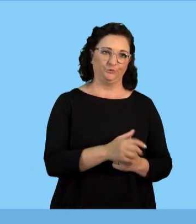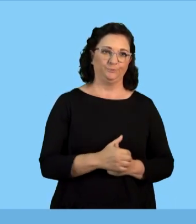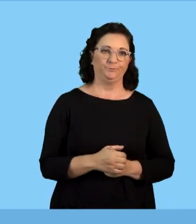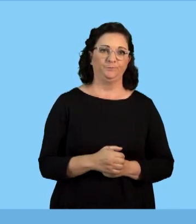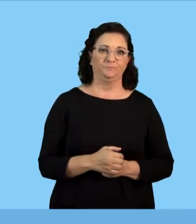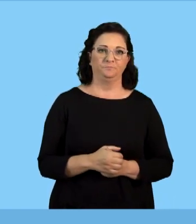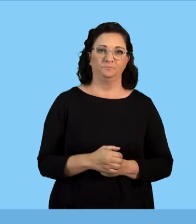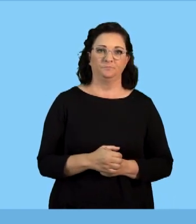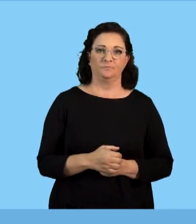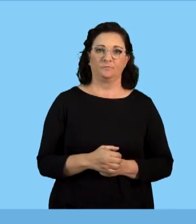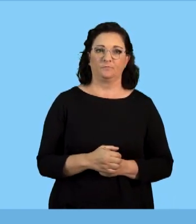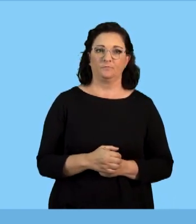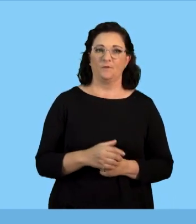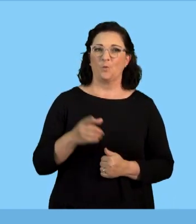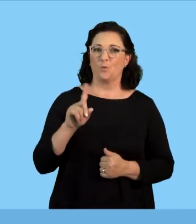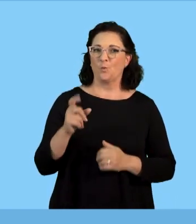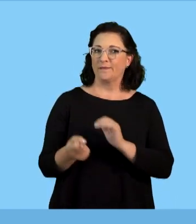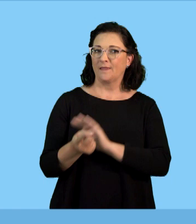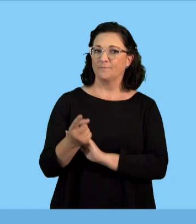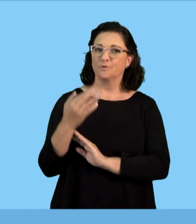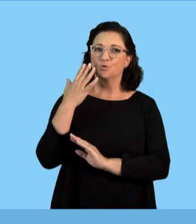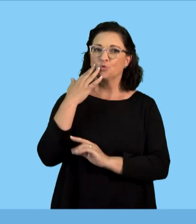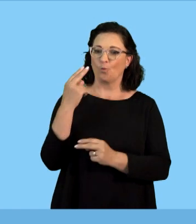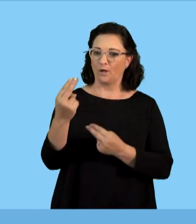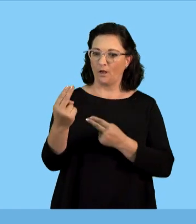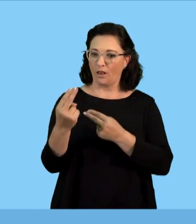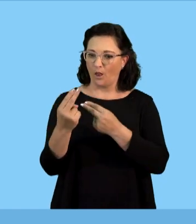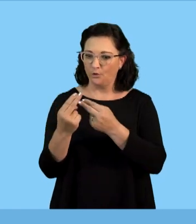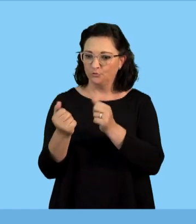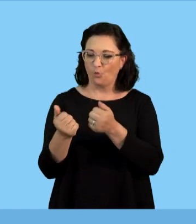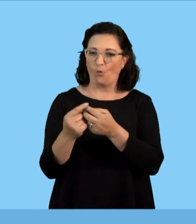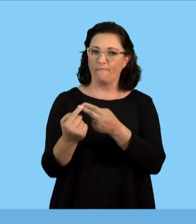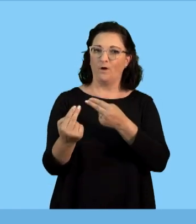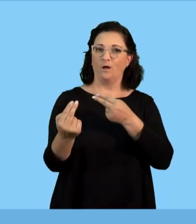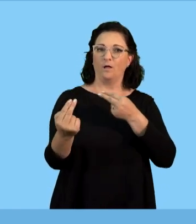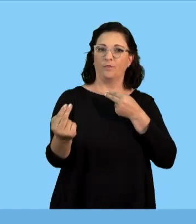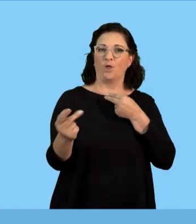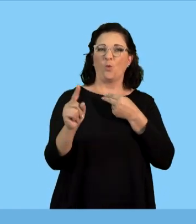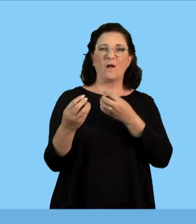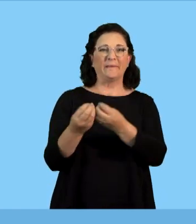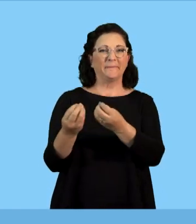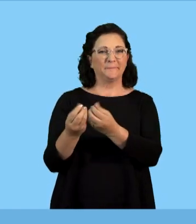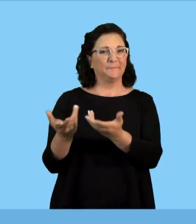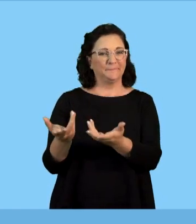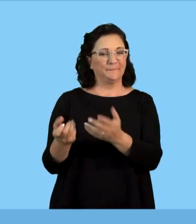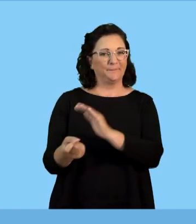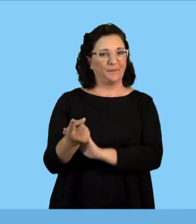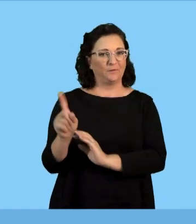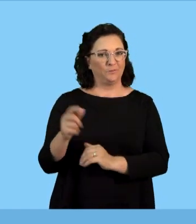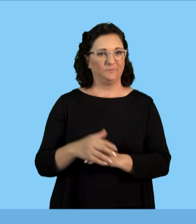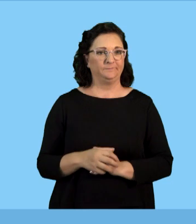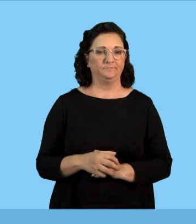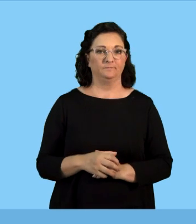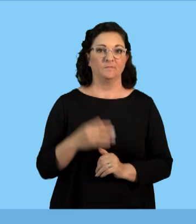obviously. So the question is, what happens when you move closer or further away from an object? So remember, when you're